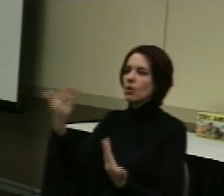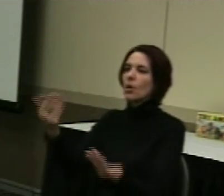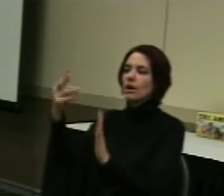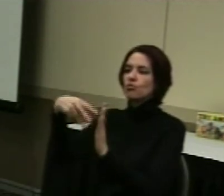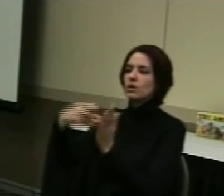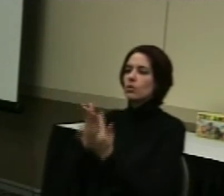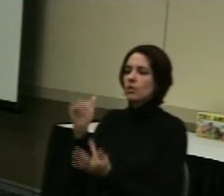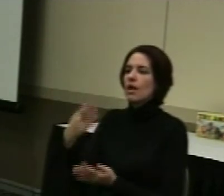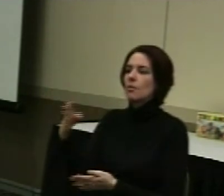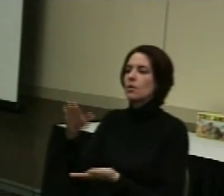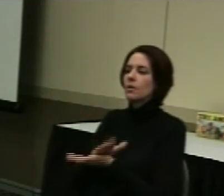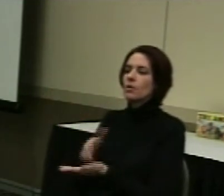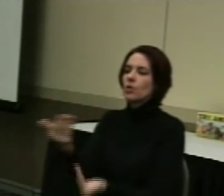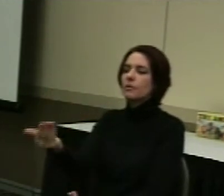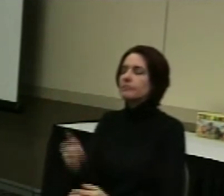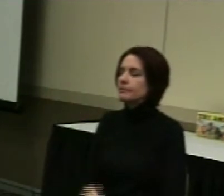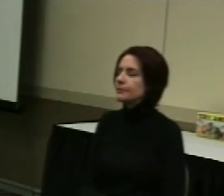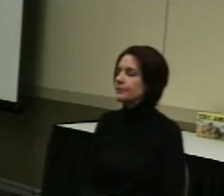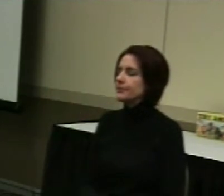right? Yeah.